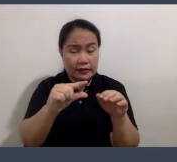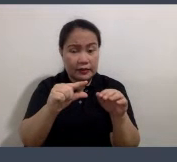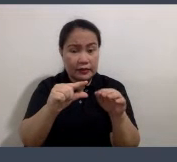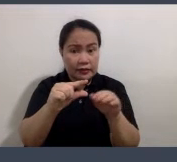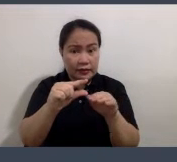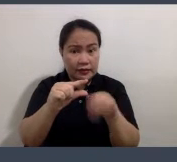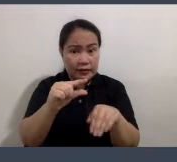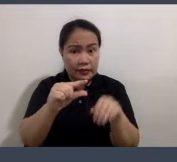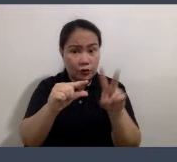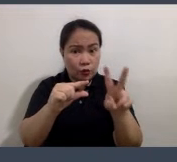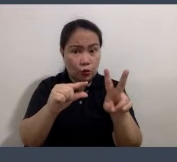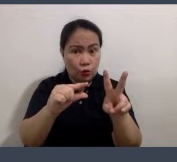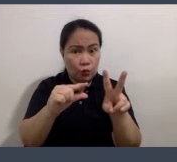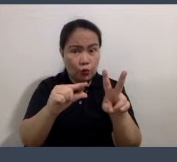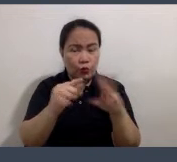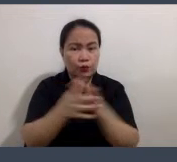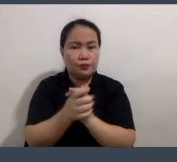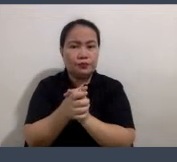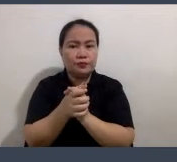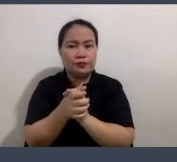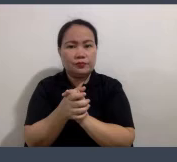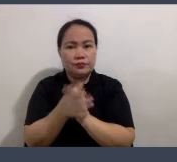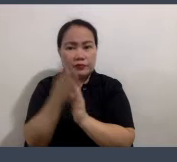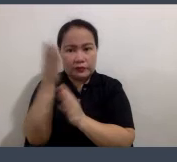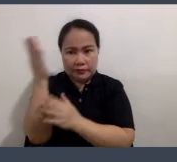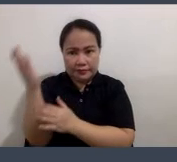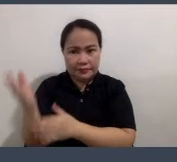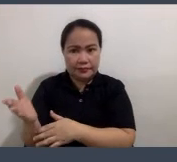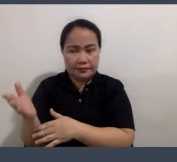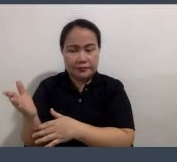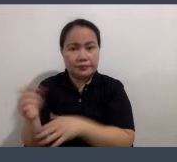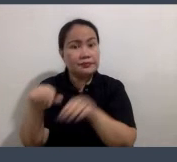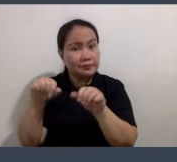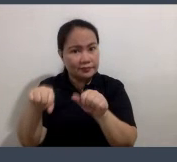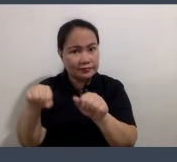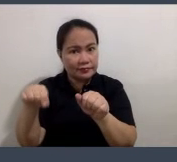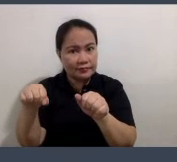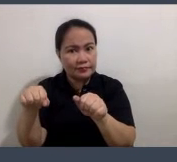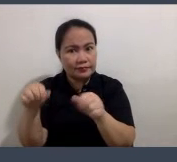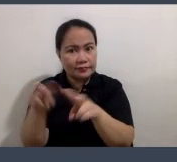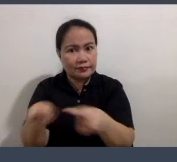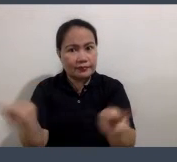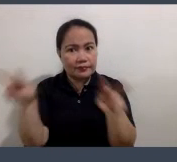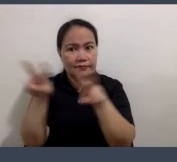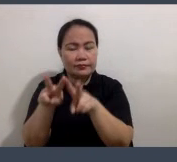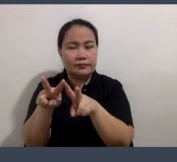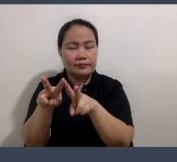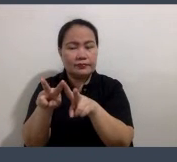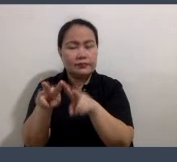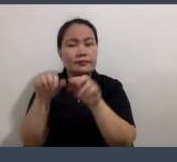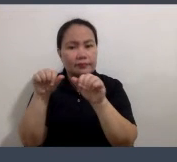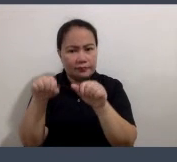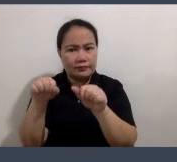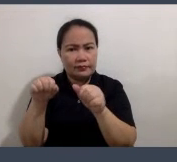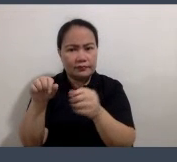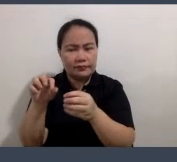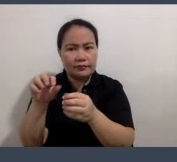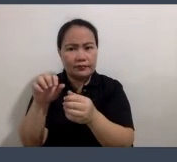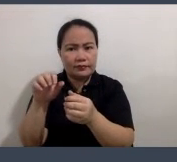naman yun. So, again, these are the possible values. These are the values that can be